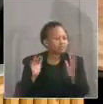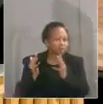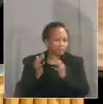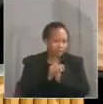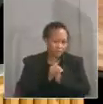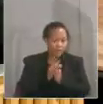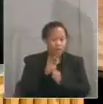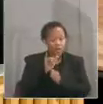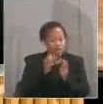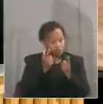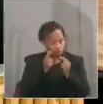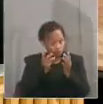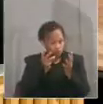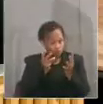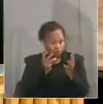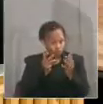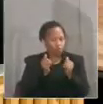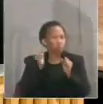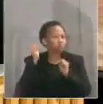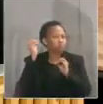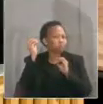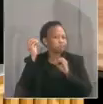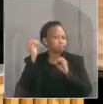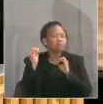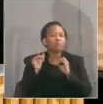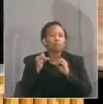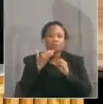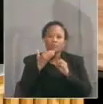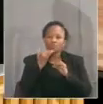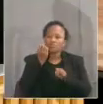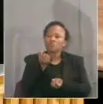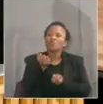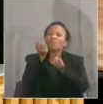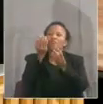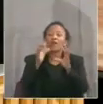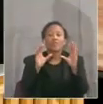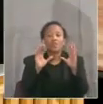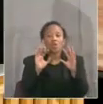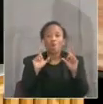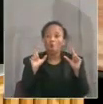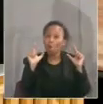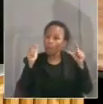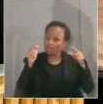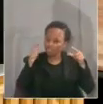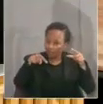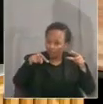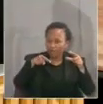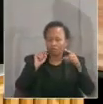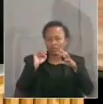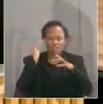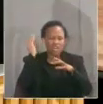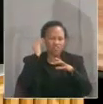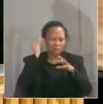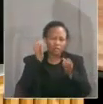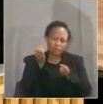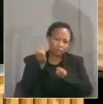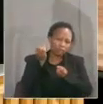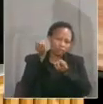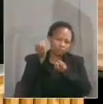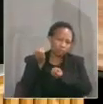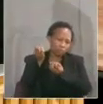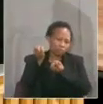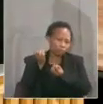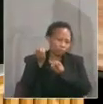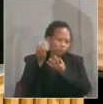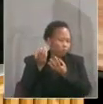As you do so, could you provide the Commission with information as to